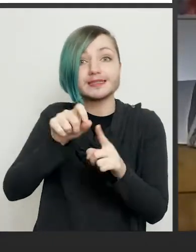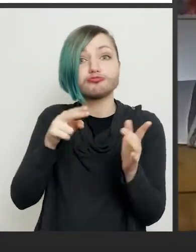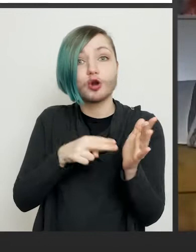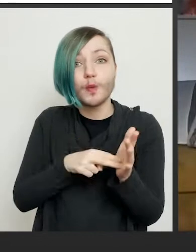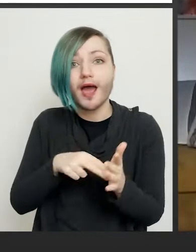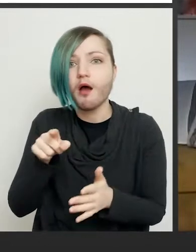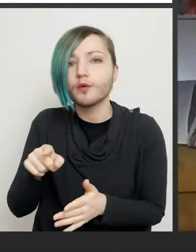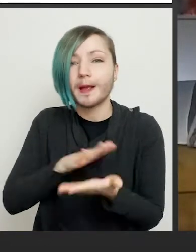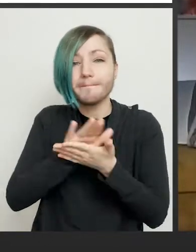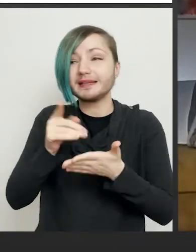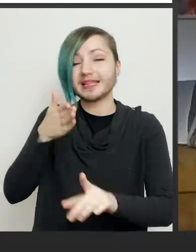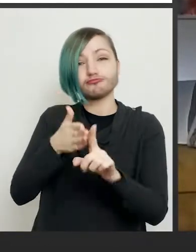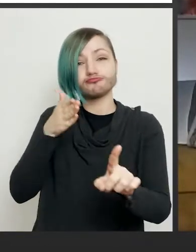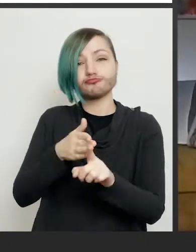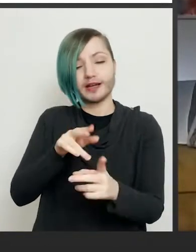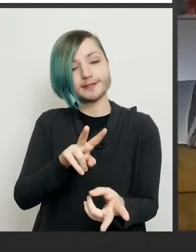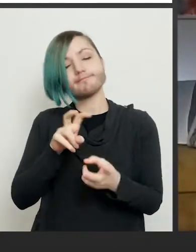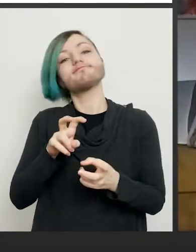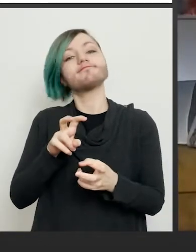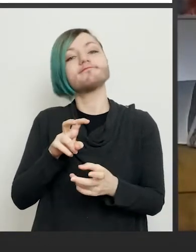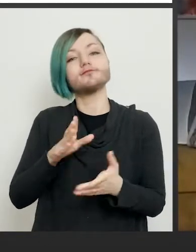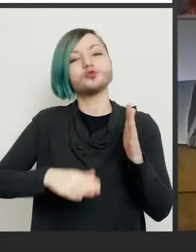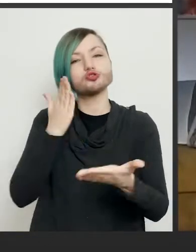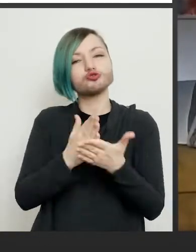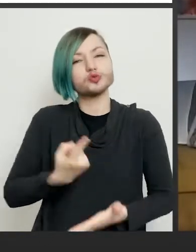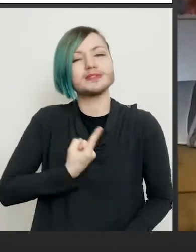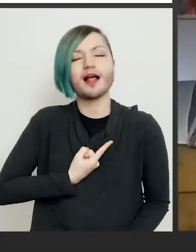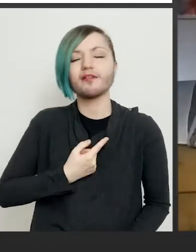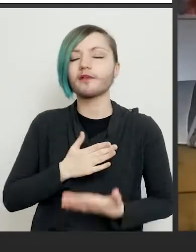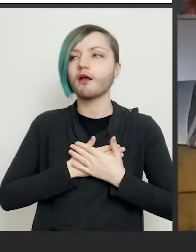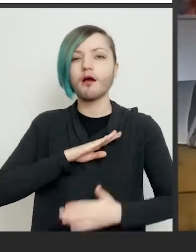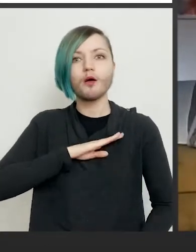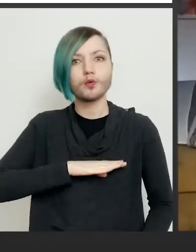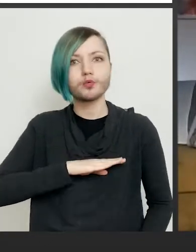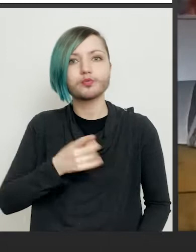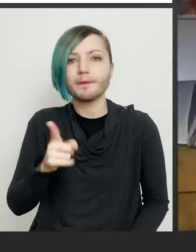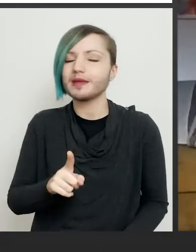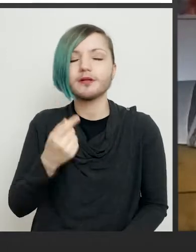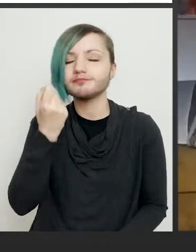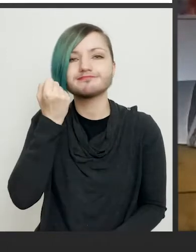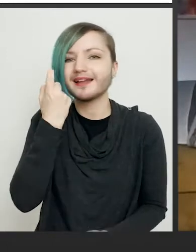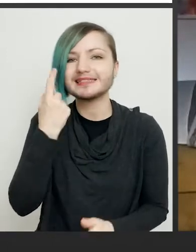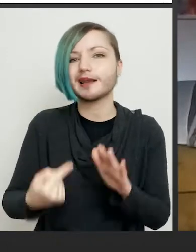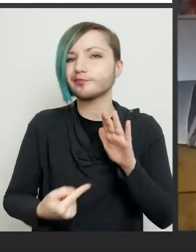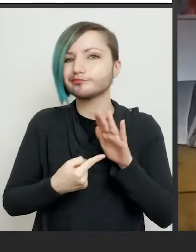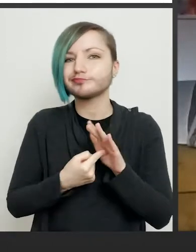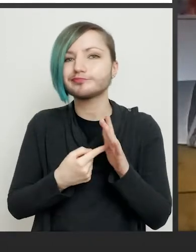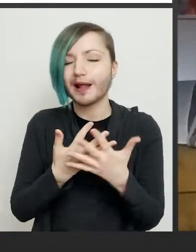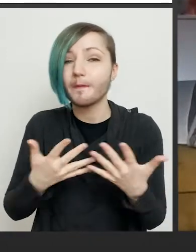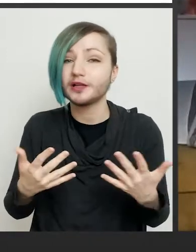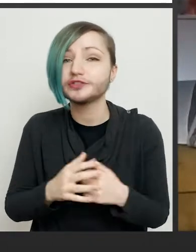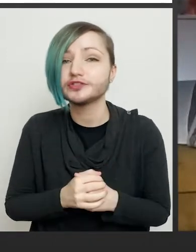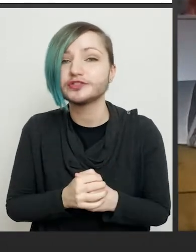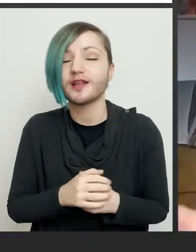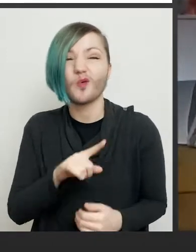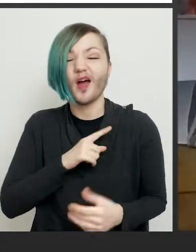that they're recognizing you fundamentally as something that you really are. And I think people don't understand the significance of that sometimes.